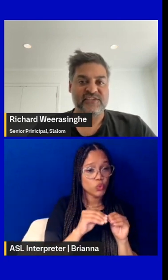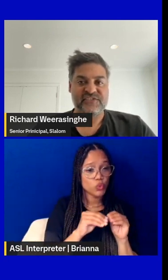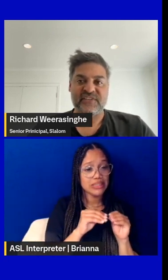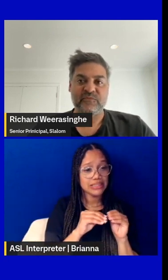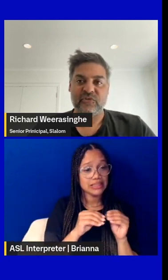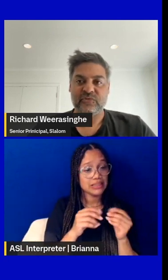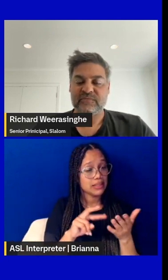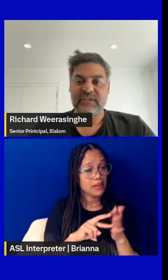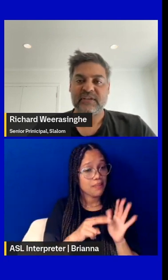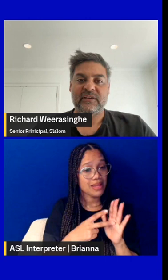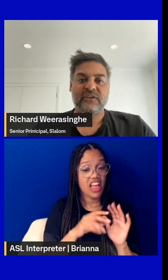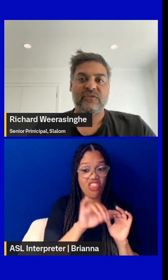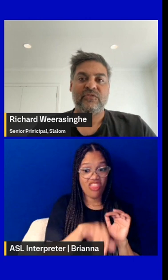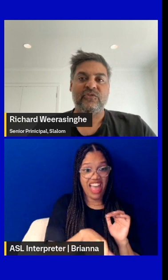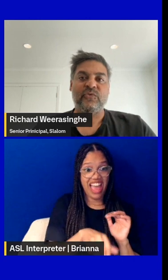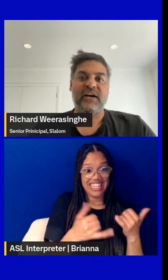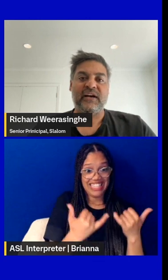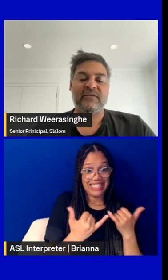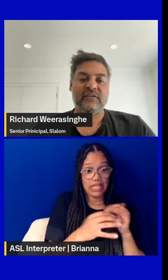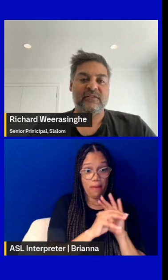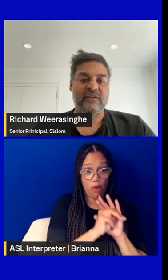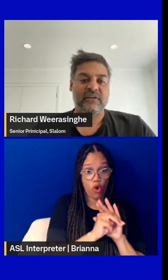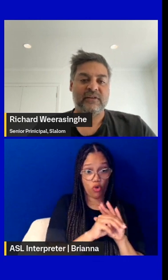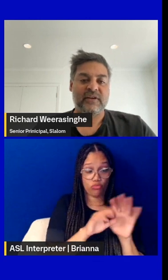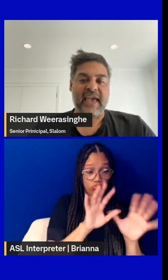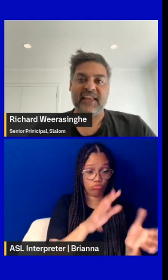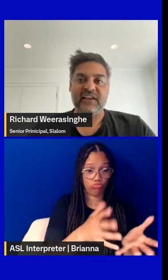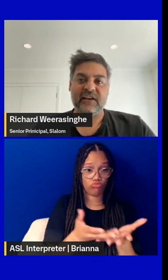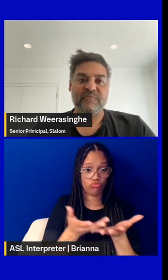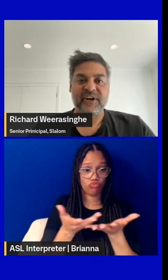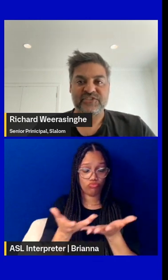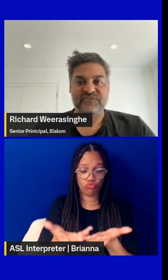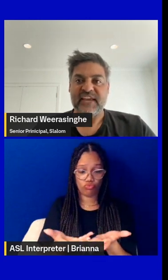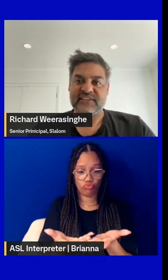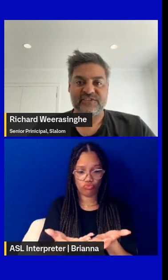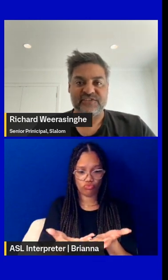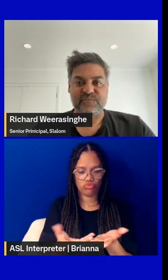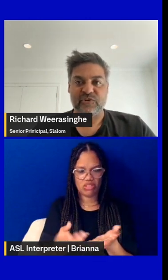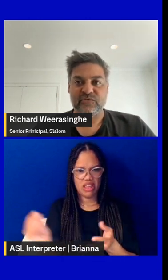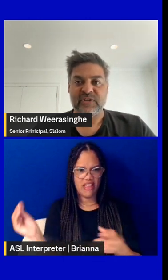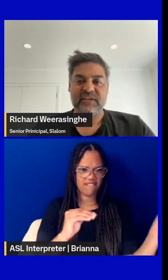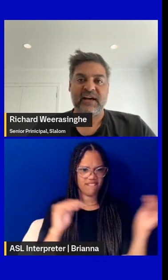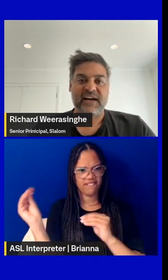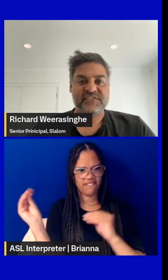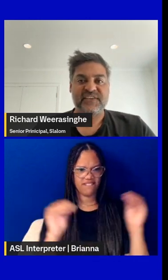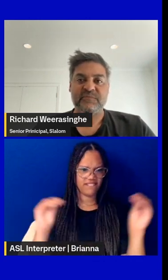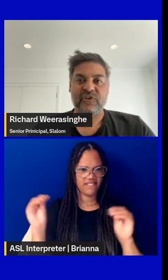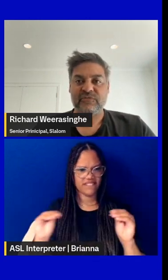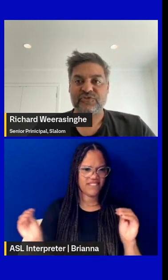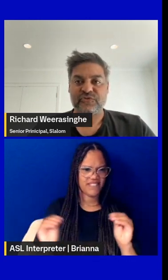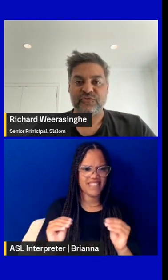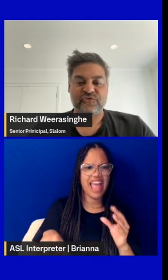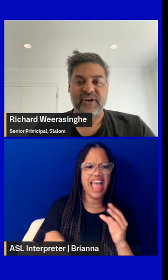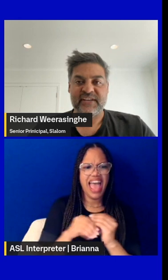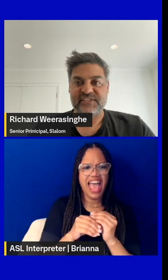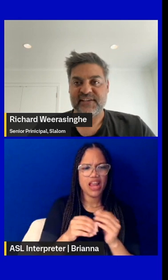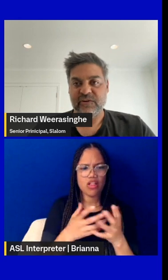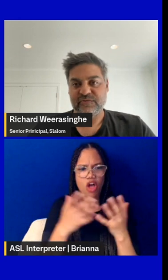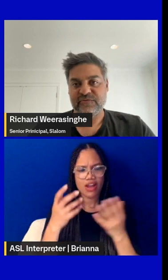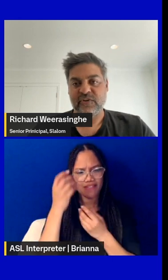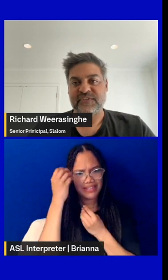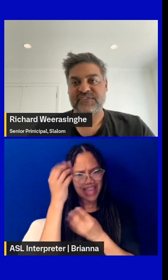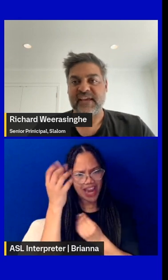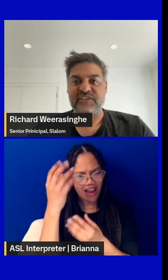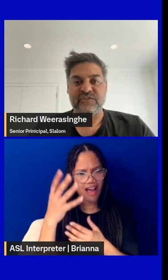taking the existing model, you are adding a bunch of data to this model, asking the model to train